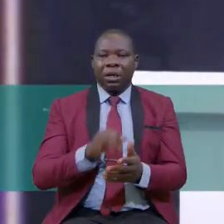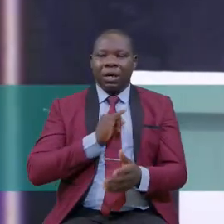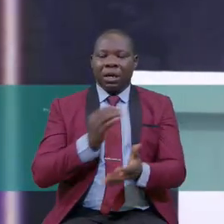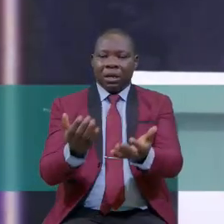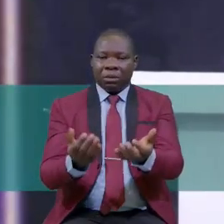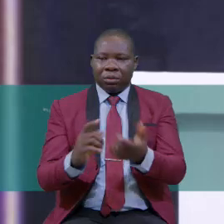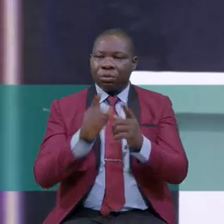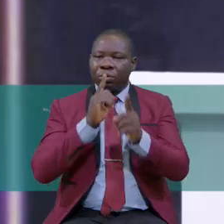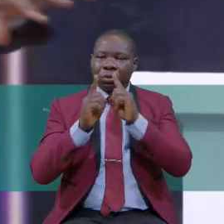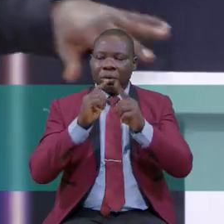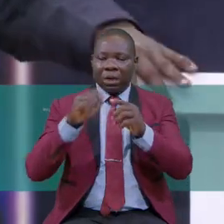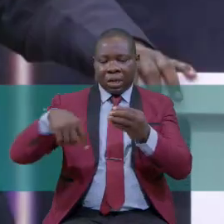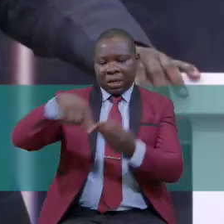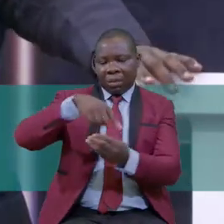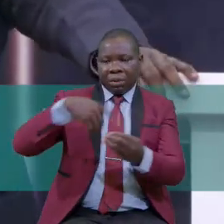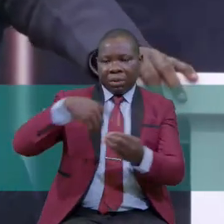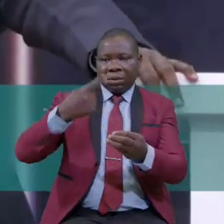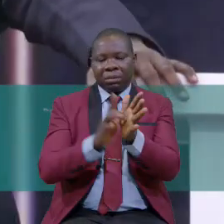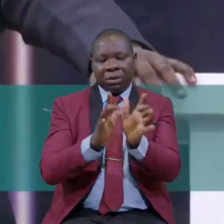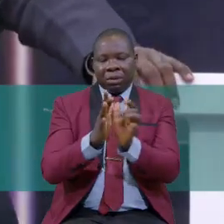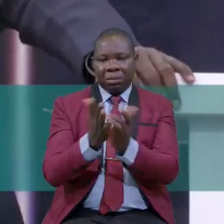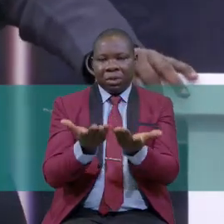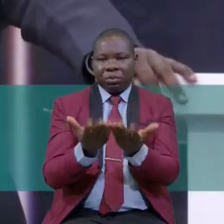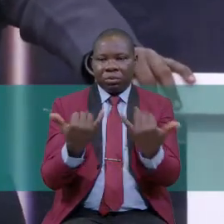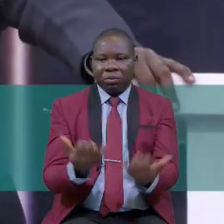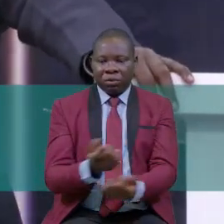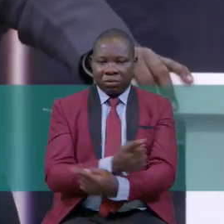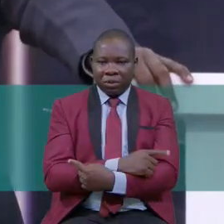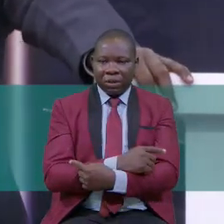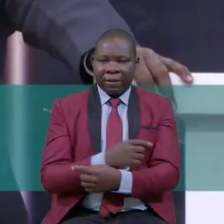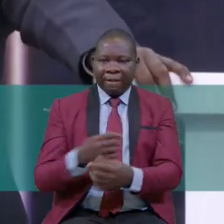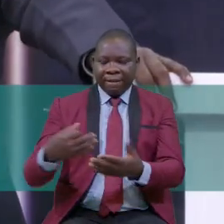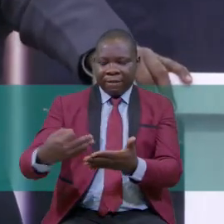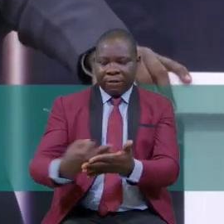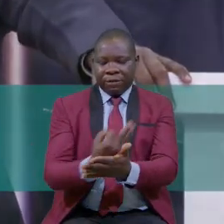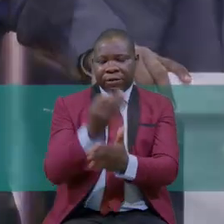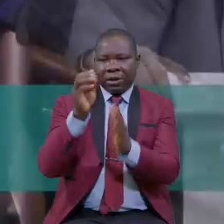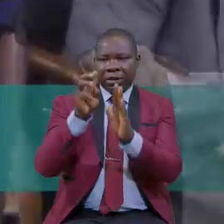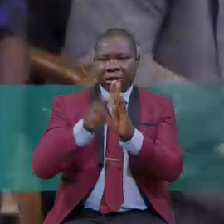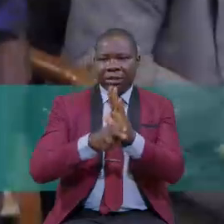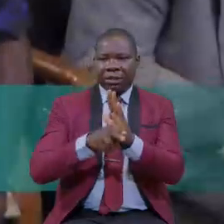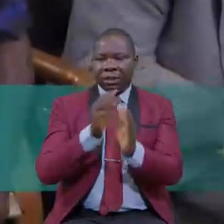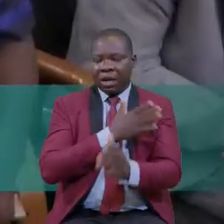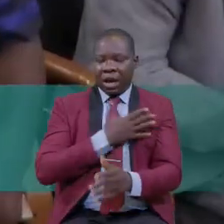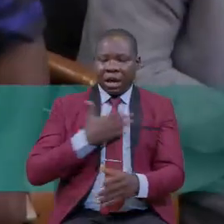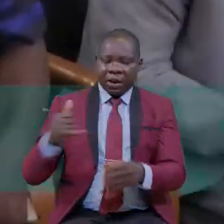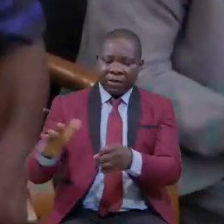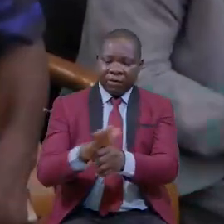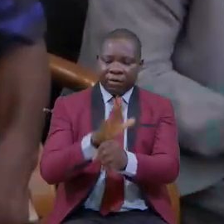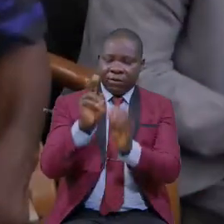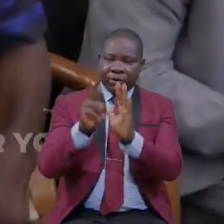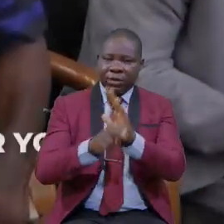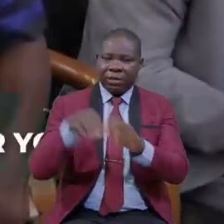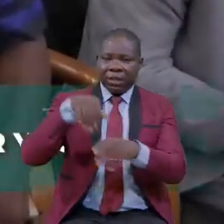today freshness and fullness in the Bible for you